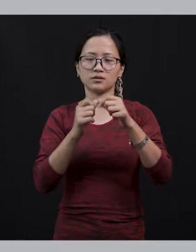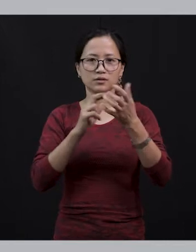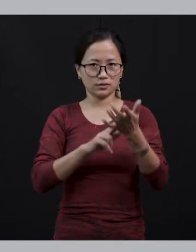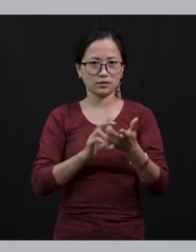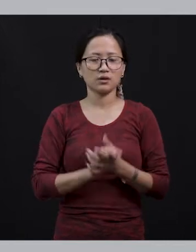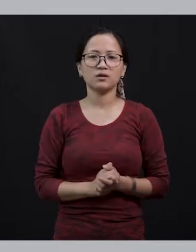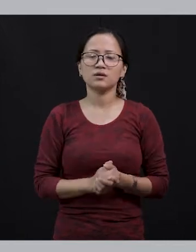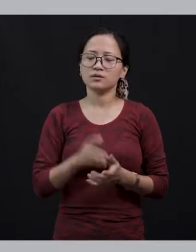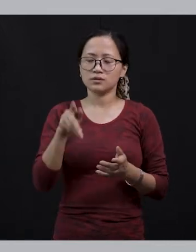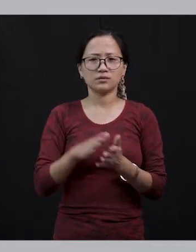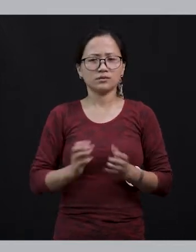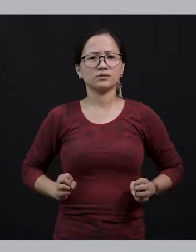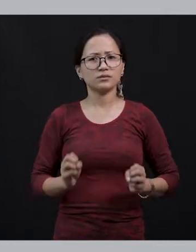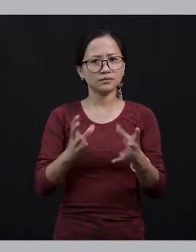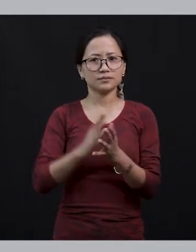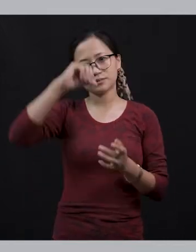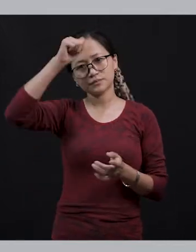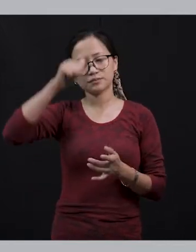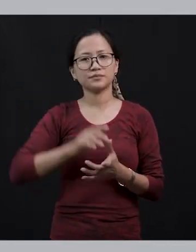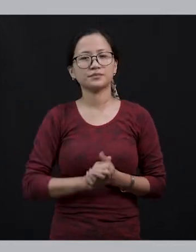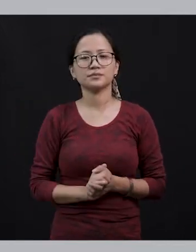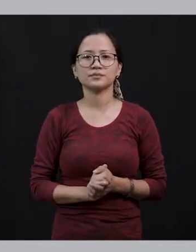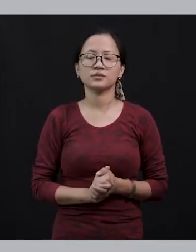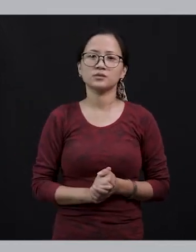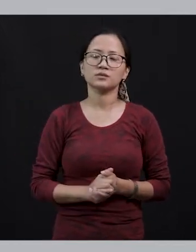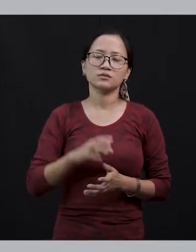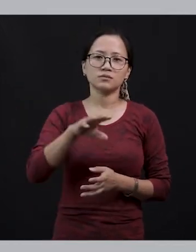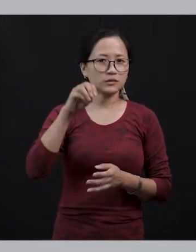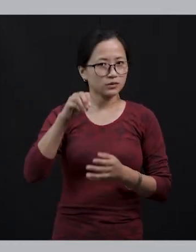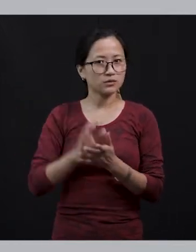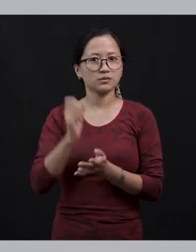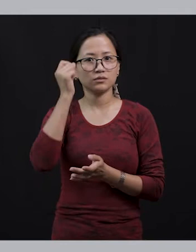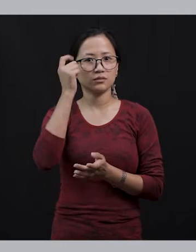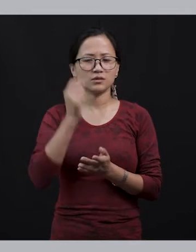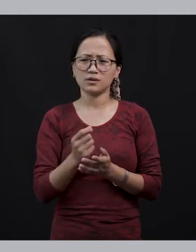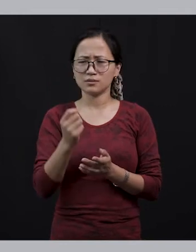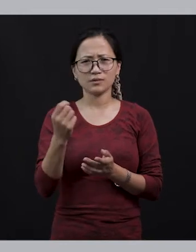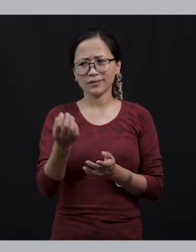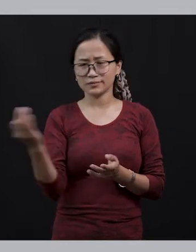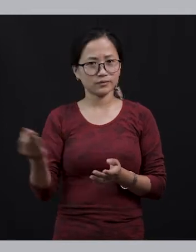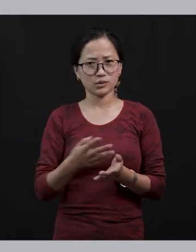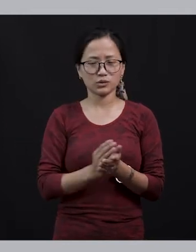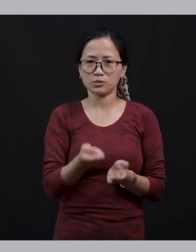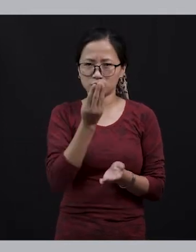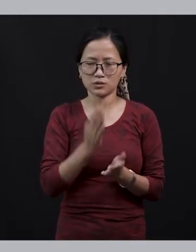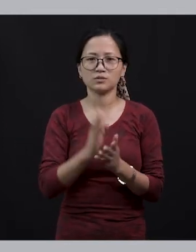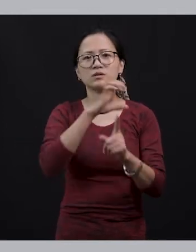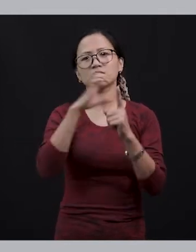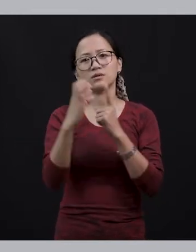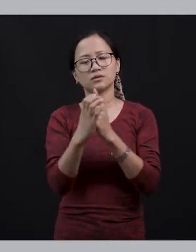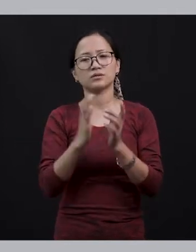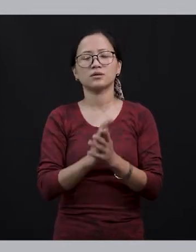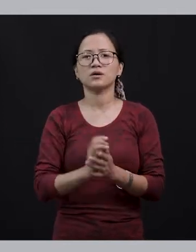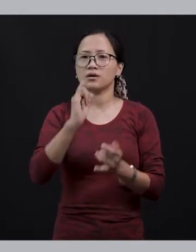So it was a new beginning for India in a sense that we got to understand a new Muslim culture.